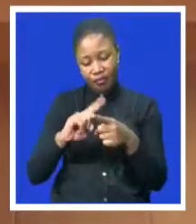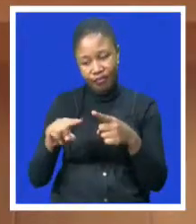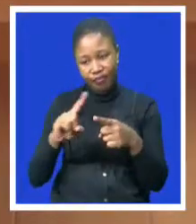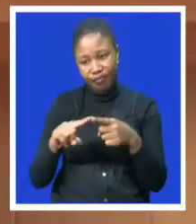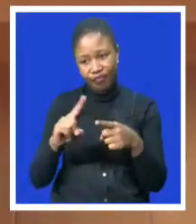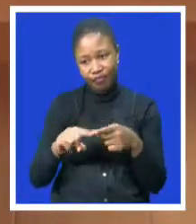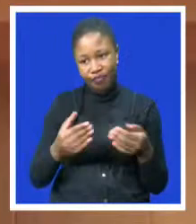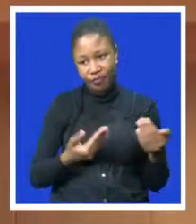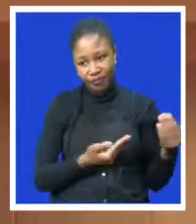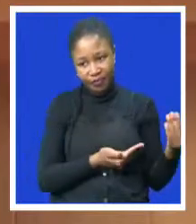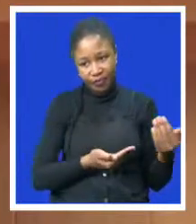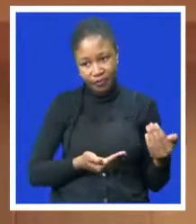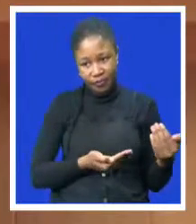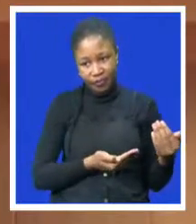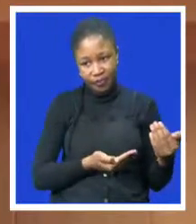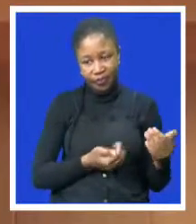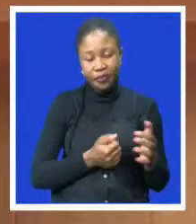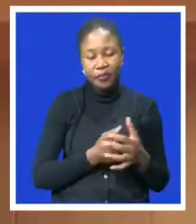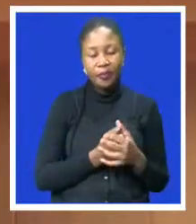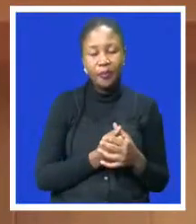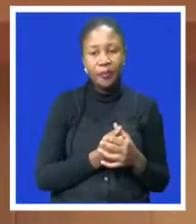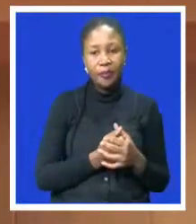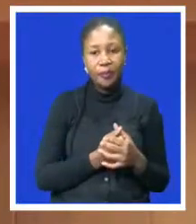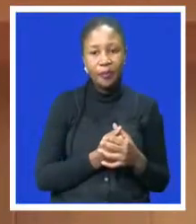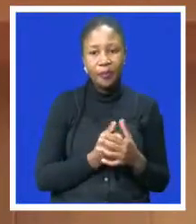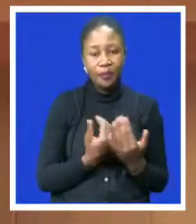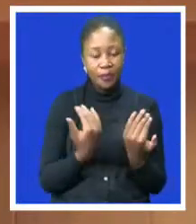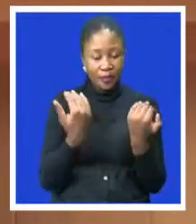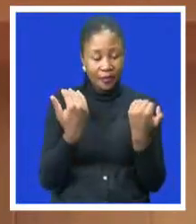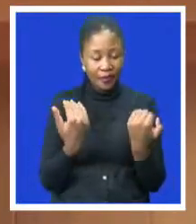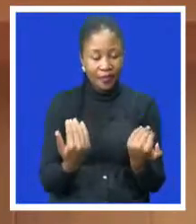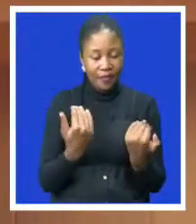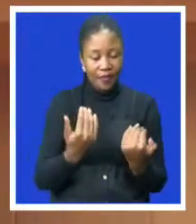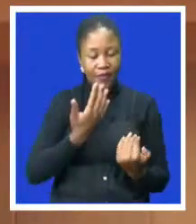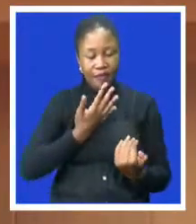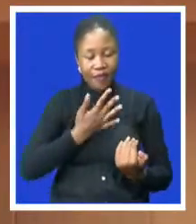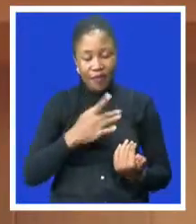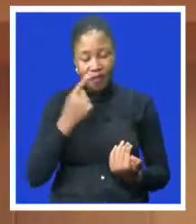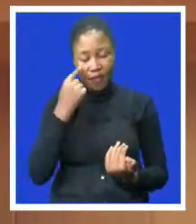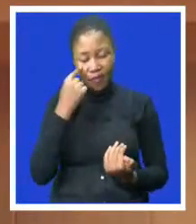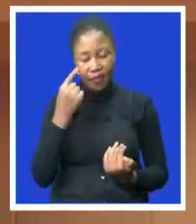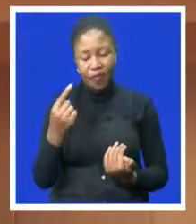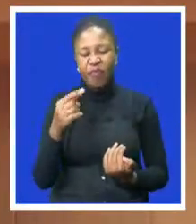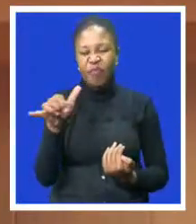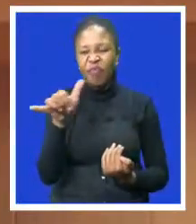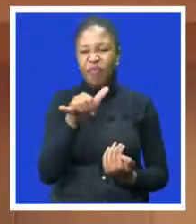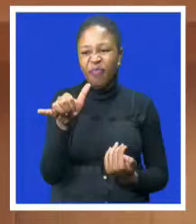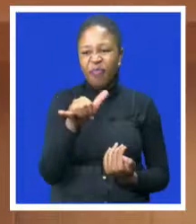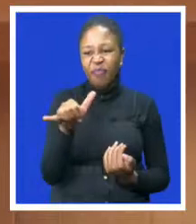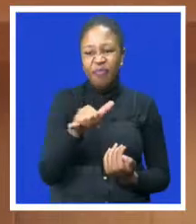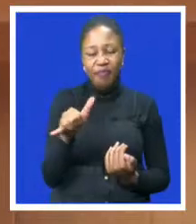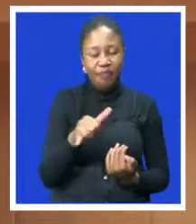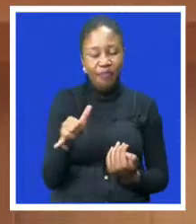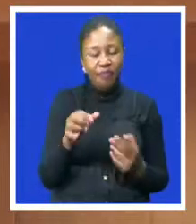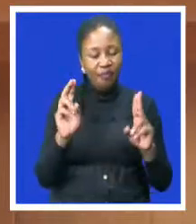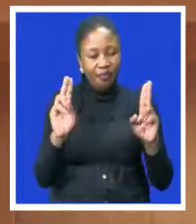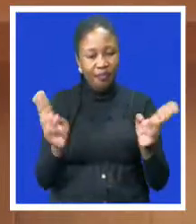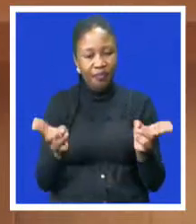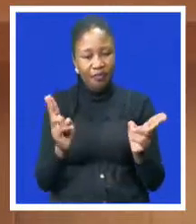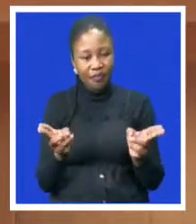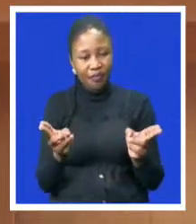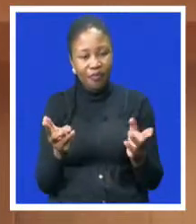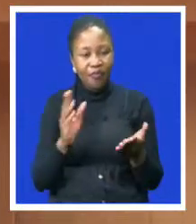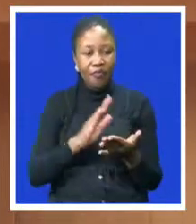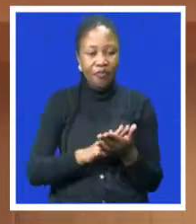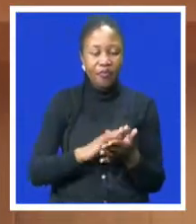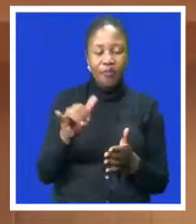list, you are going to classify them as natural things and man-made things.